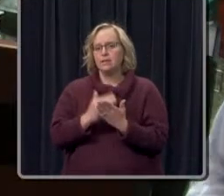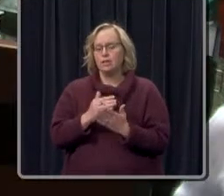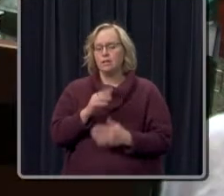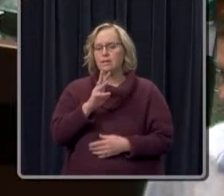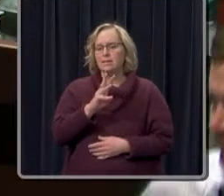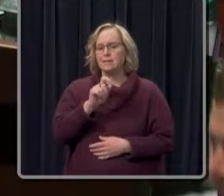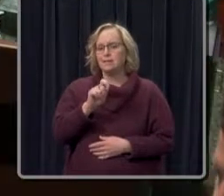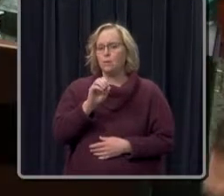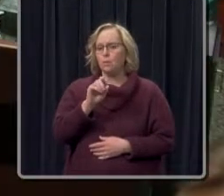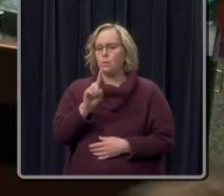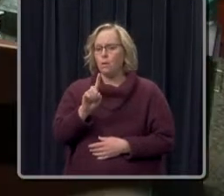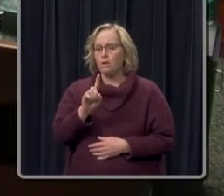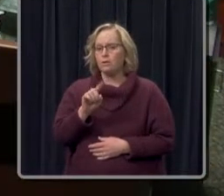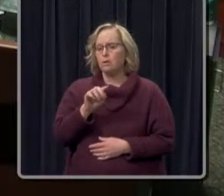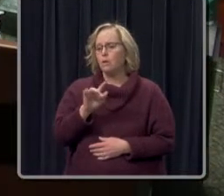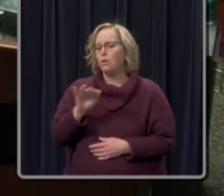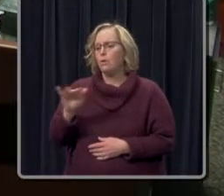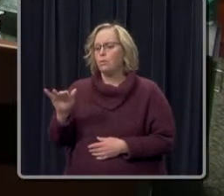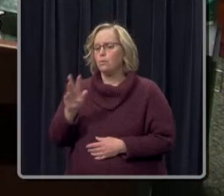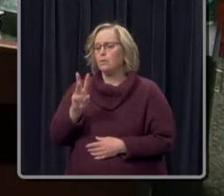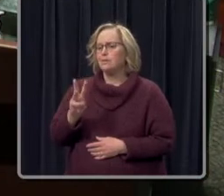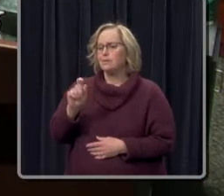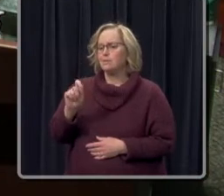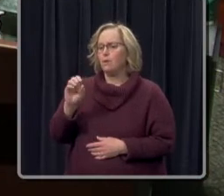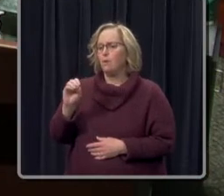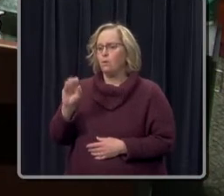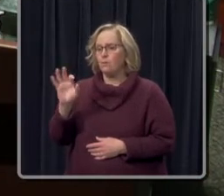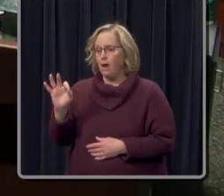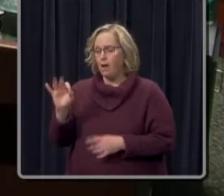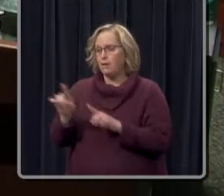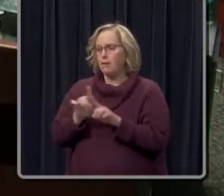6.01 to 6.09 as presented. Second.